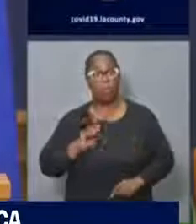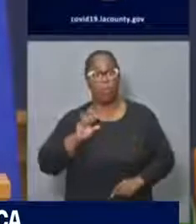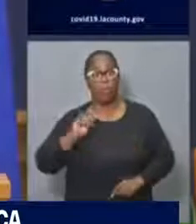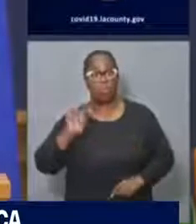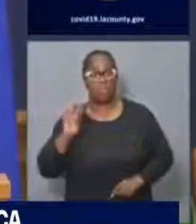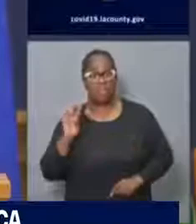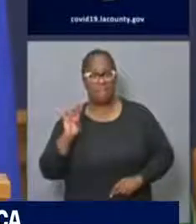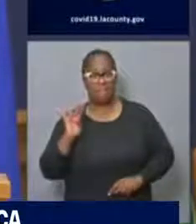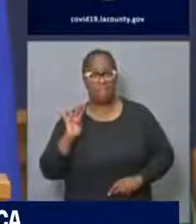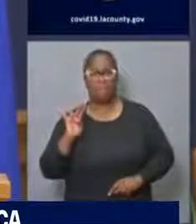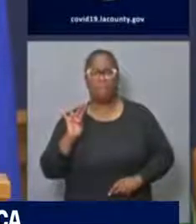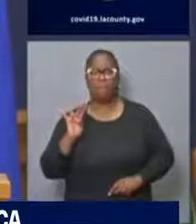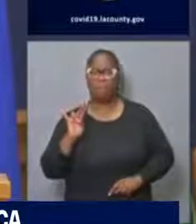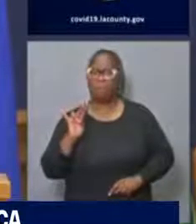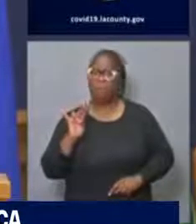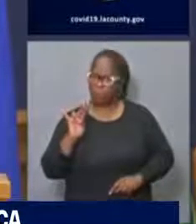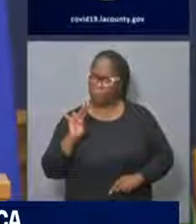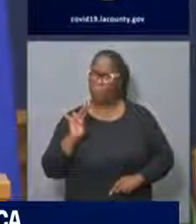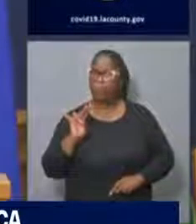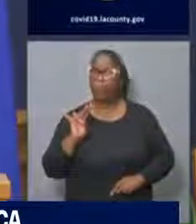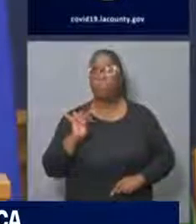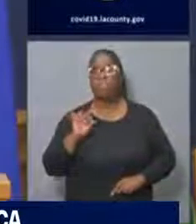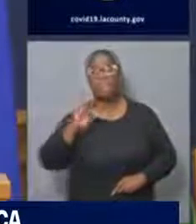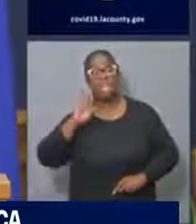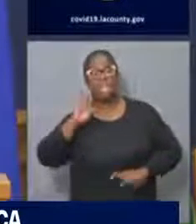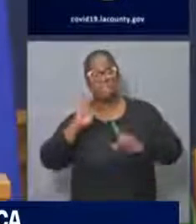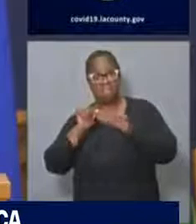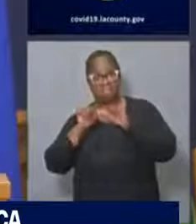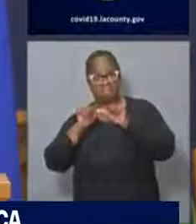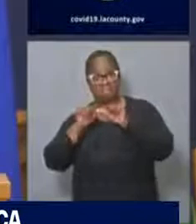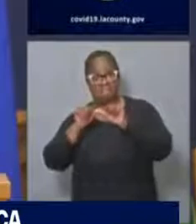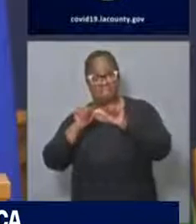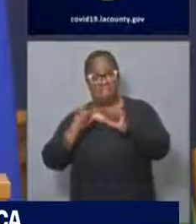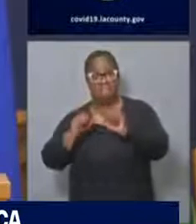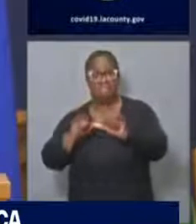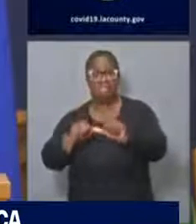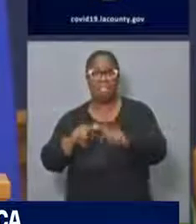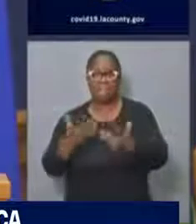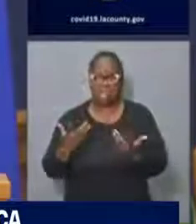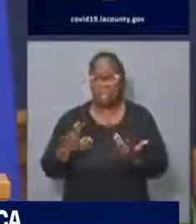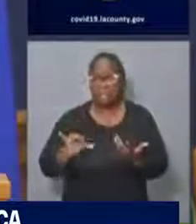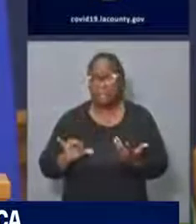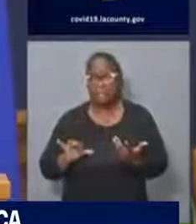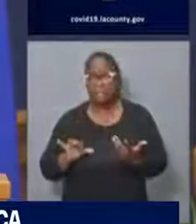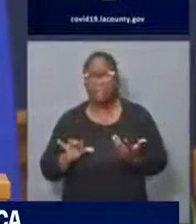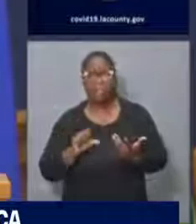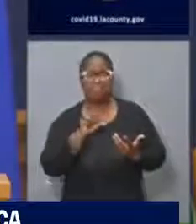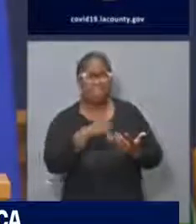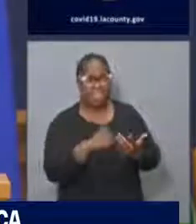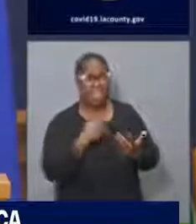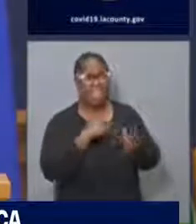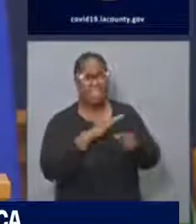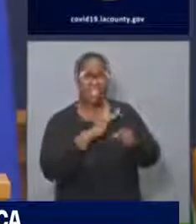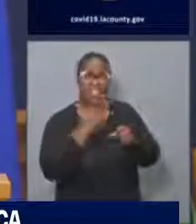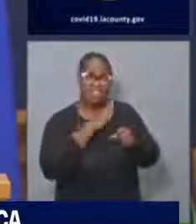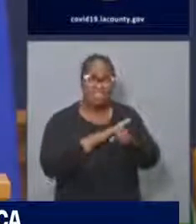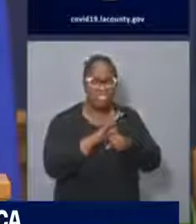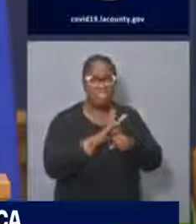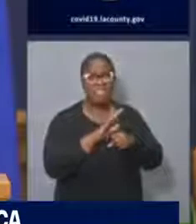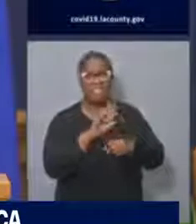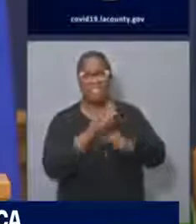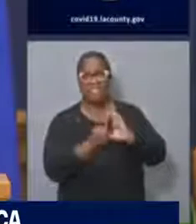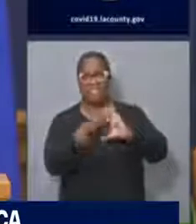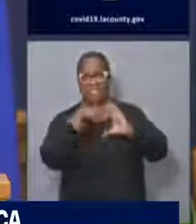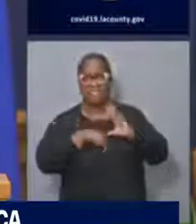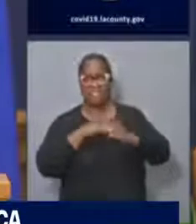this continues, while we do have a sufficient number of beds and ventilators, the number of ICU beds, as I've shared before, is